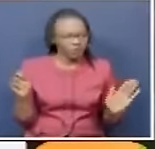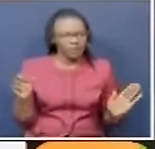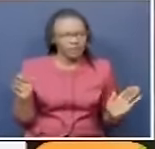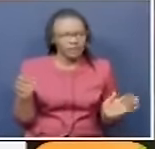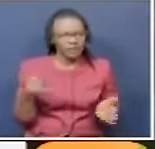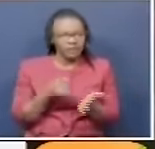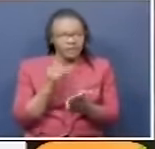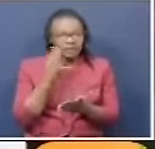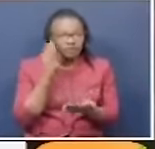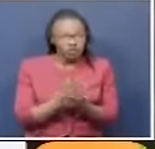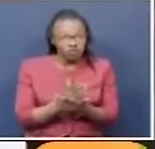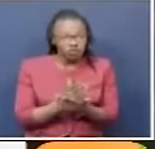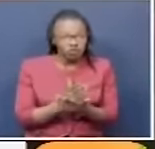But